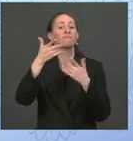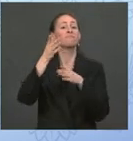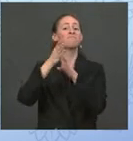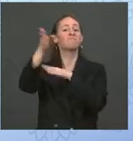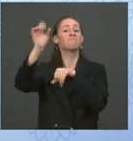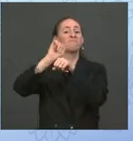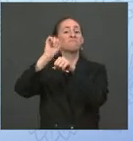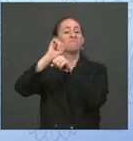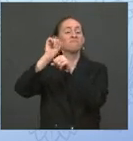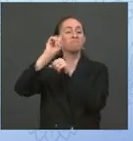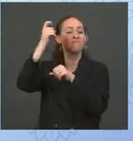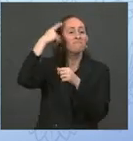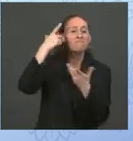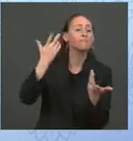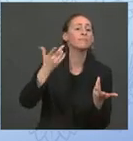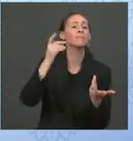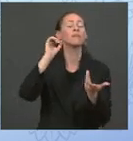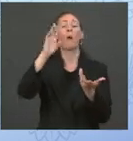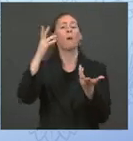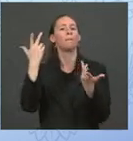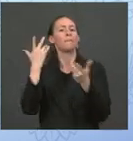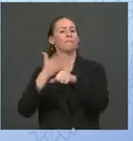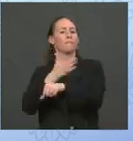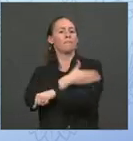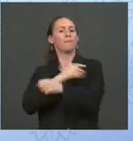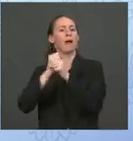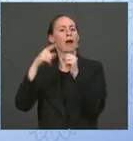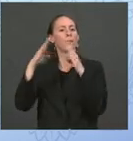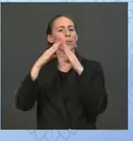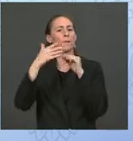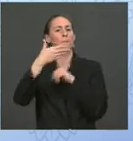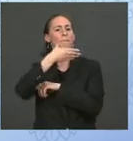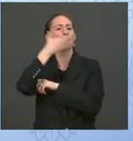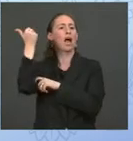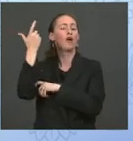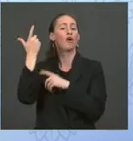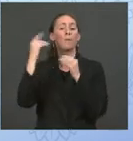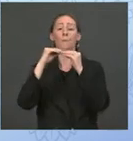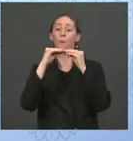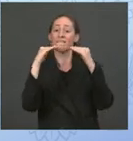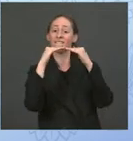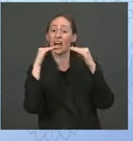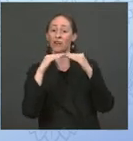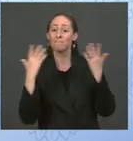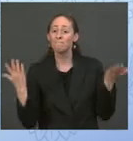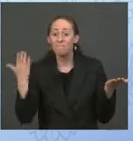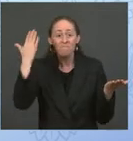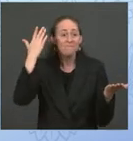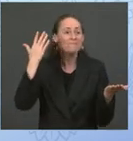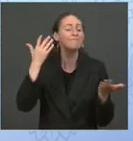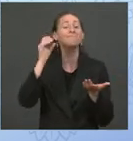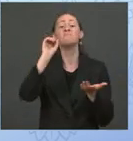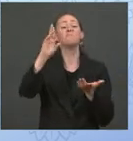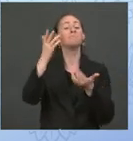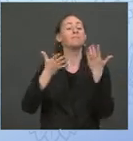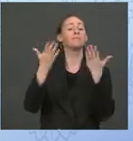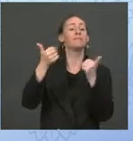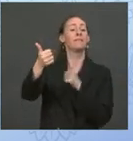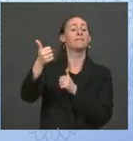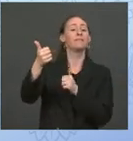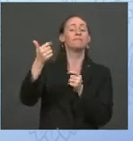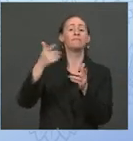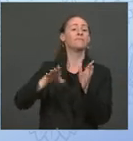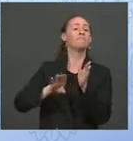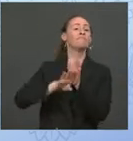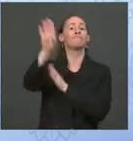our communities a little stronger or a little fairer. Perhaps they are doctors saving lives,